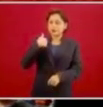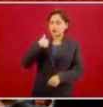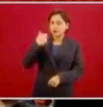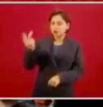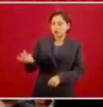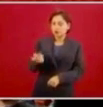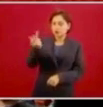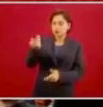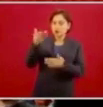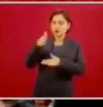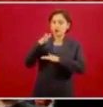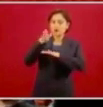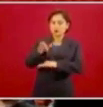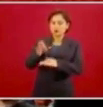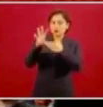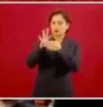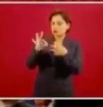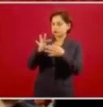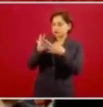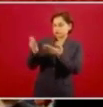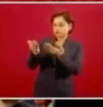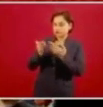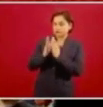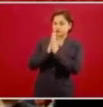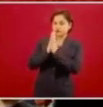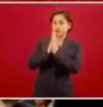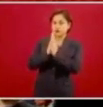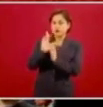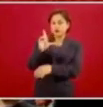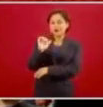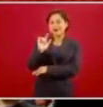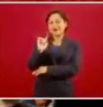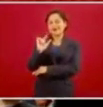You would like to keep your safe distance.